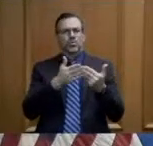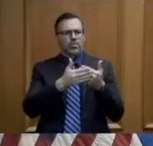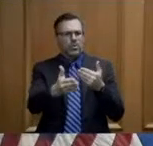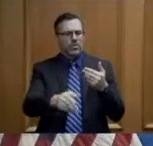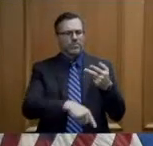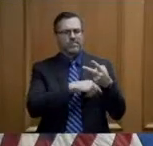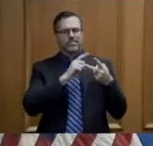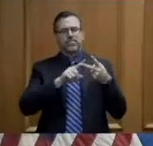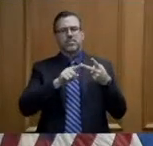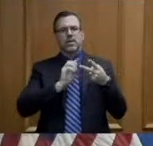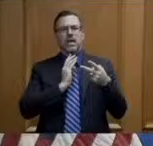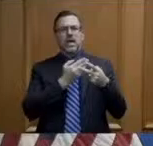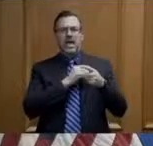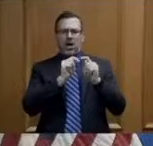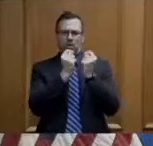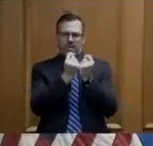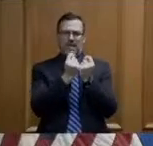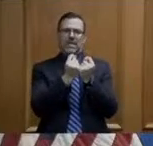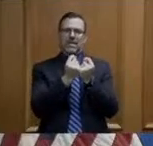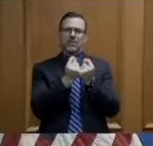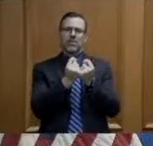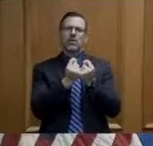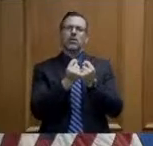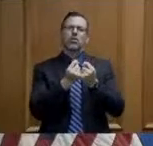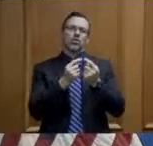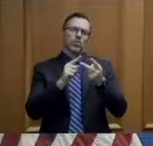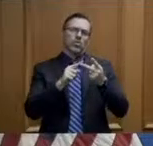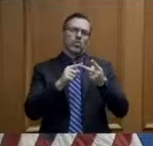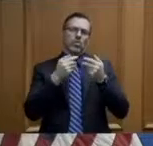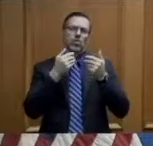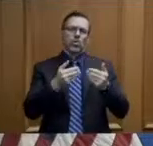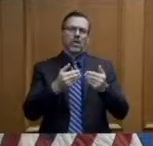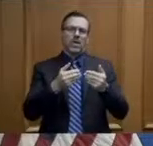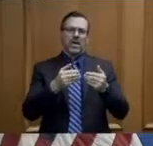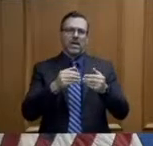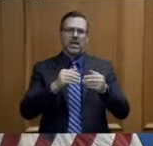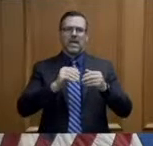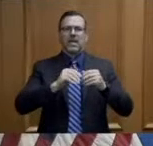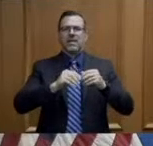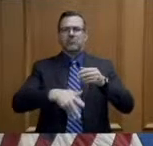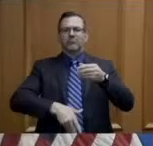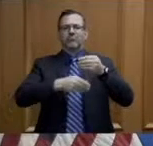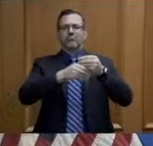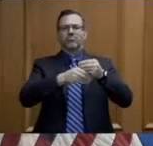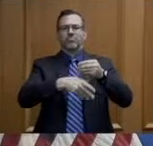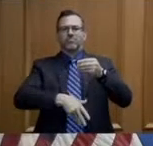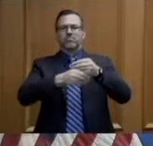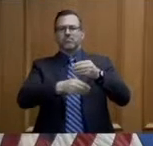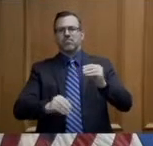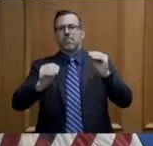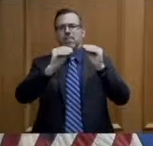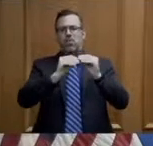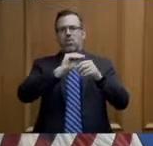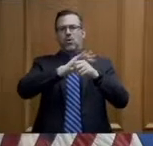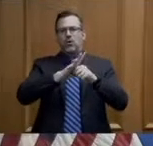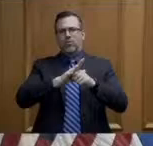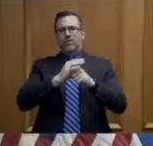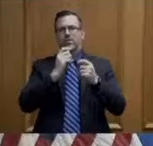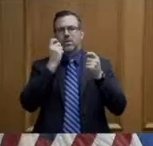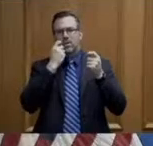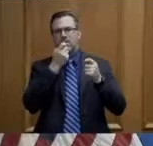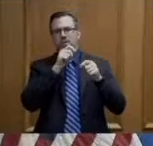Unified Command's efforts to rapidly expand COVID-19 testing here in Tennessee. Regarding